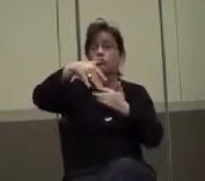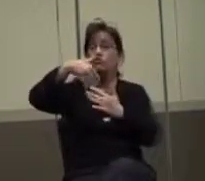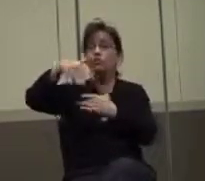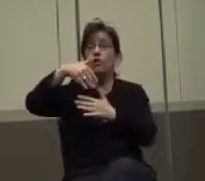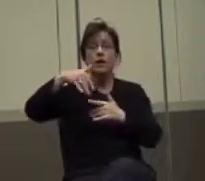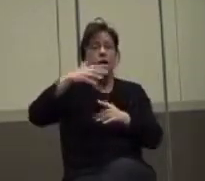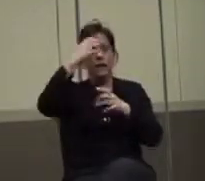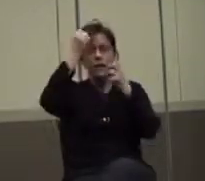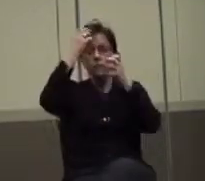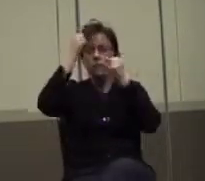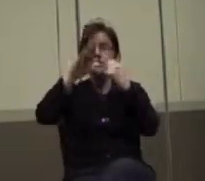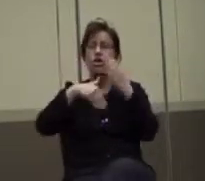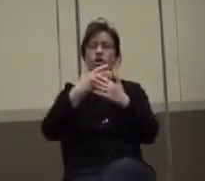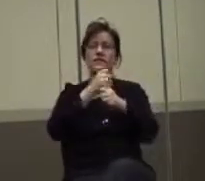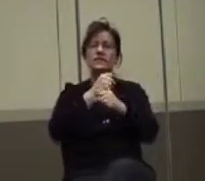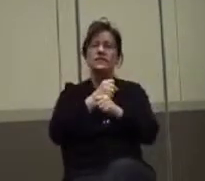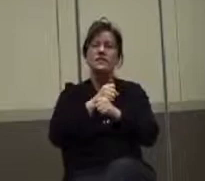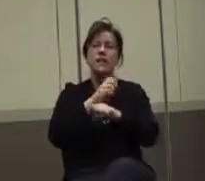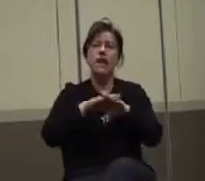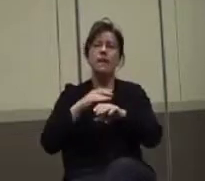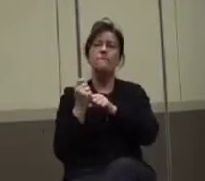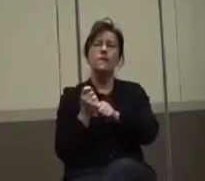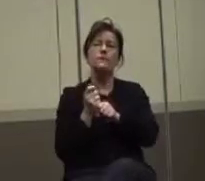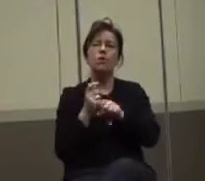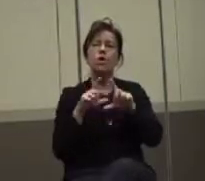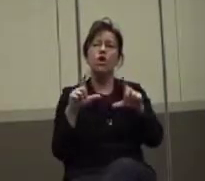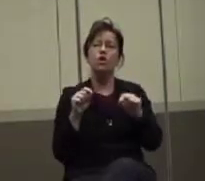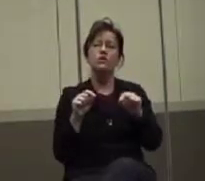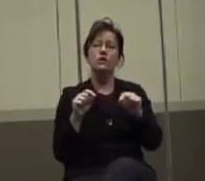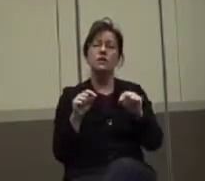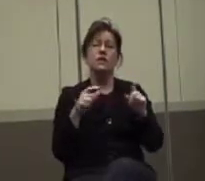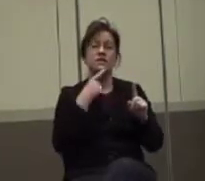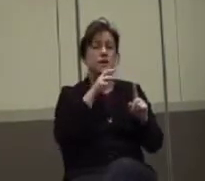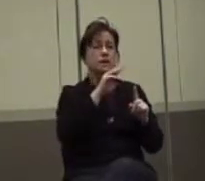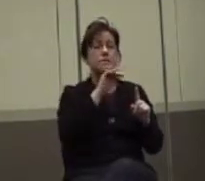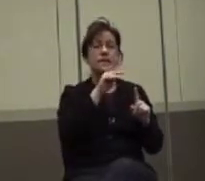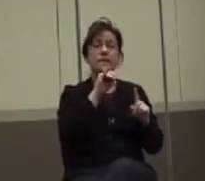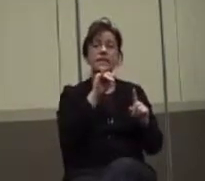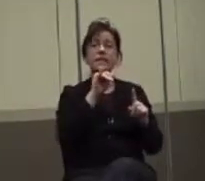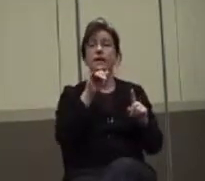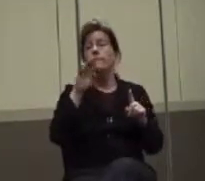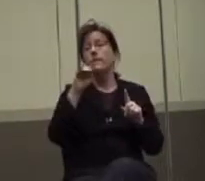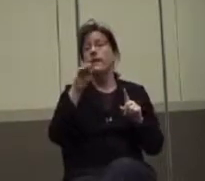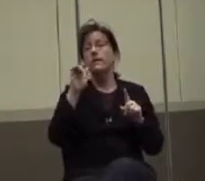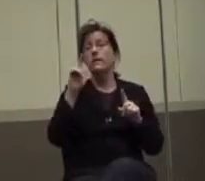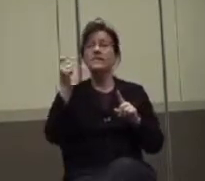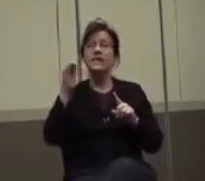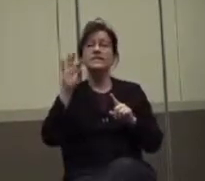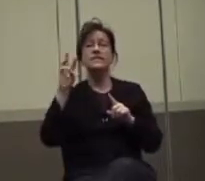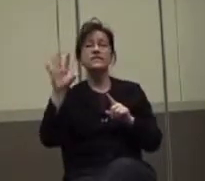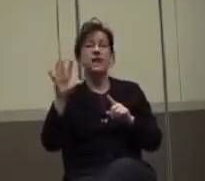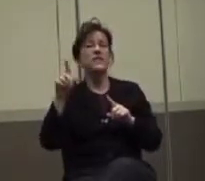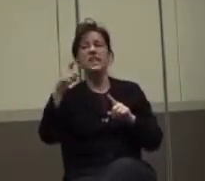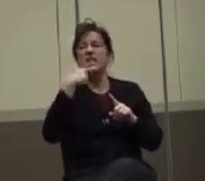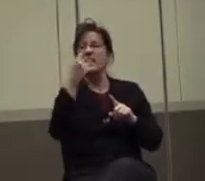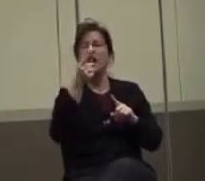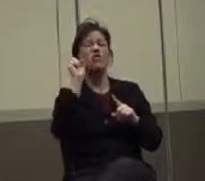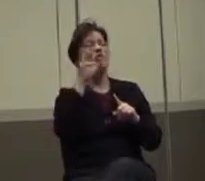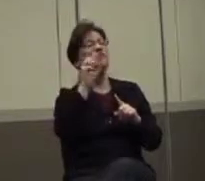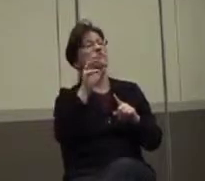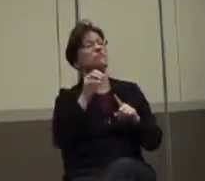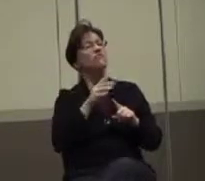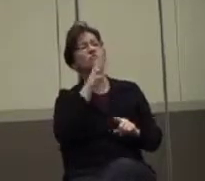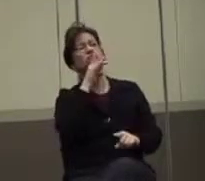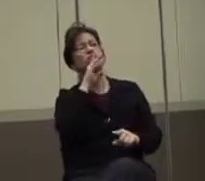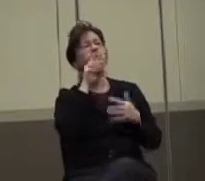the statistics on baseball cards. So if you said Mickey Mantle 1965, he could tell you all of his stats. And he used that as